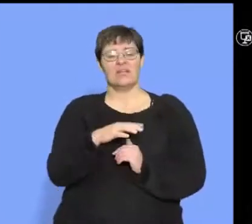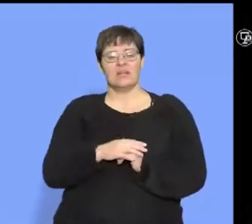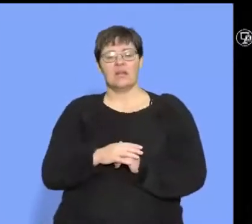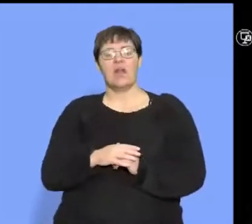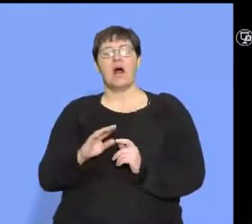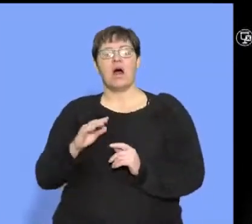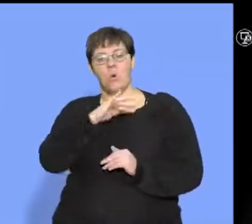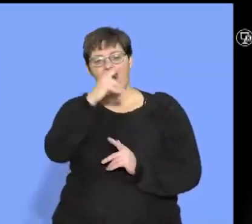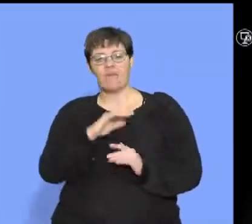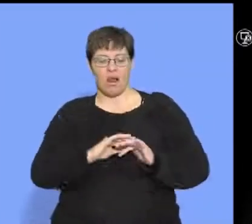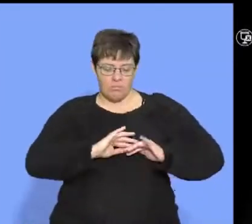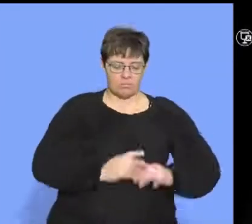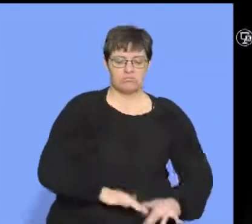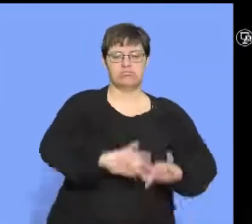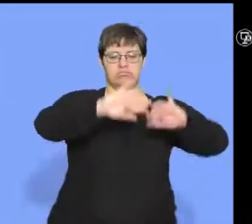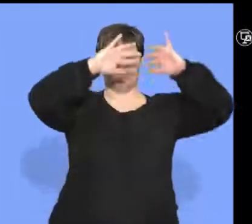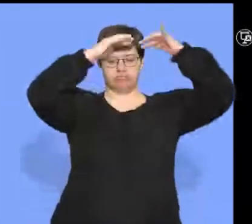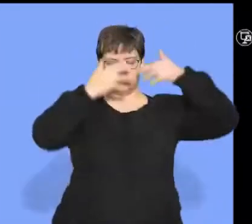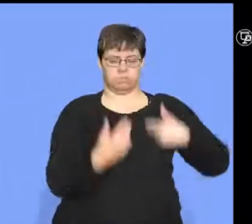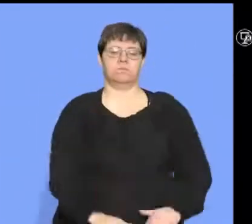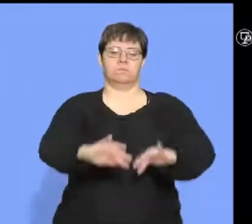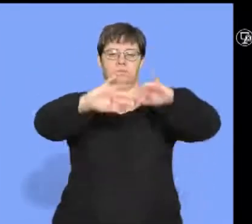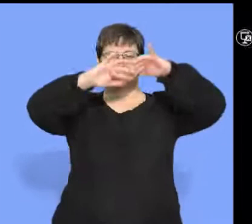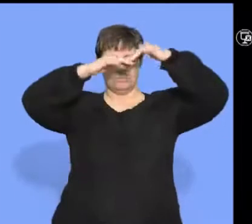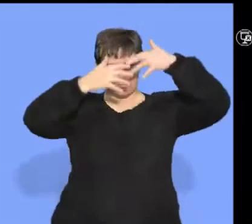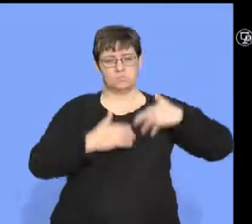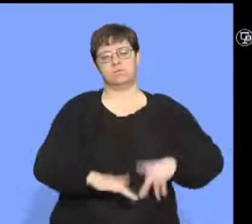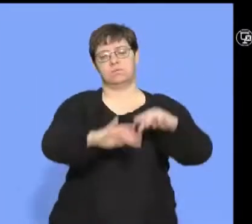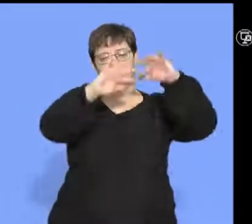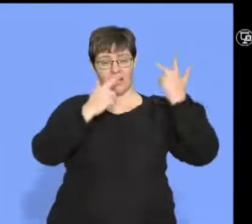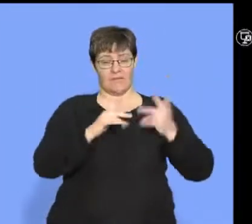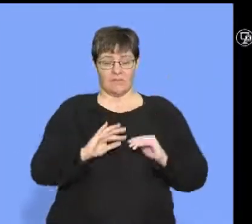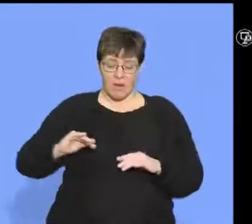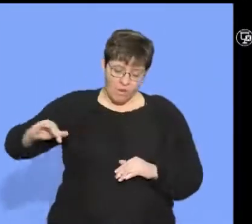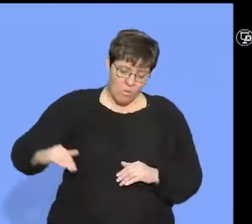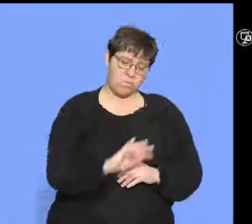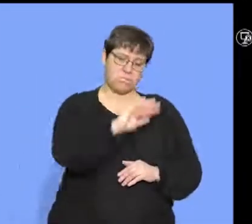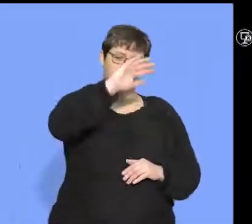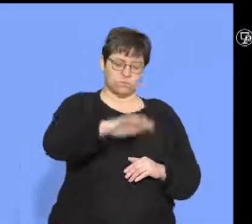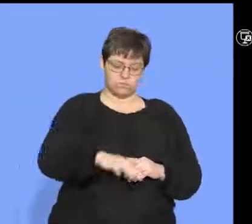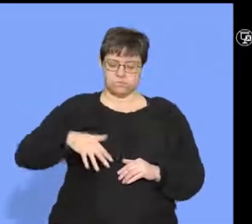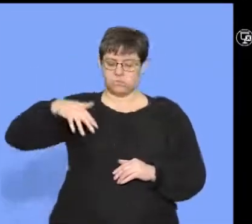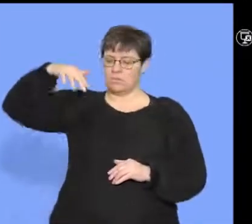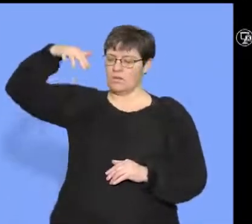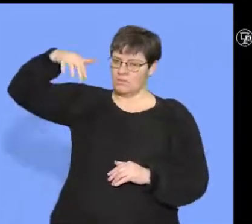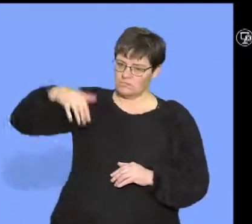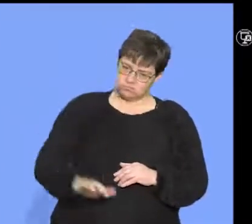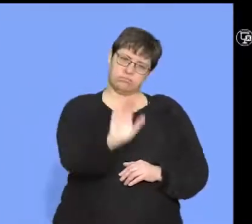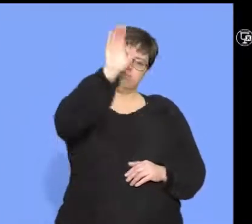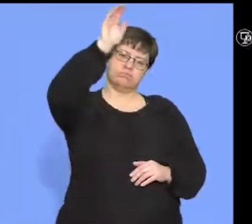or breaking on a beach. With waves on a beach, as the waves approach the